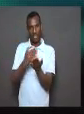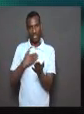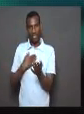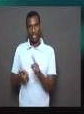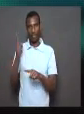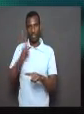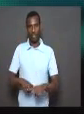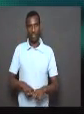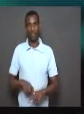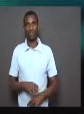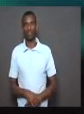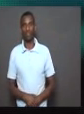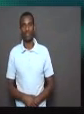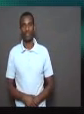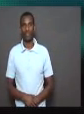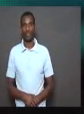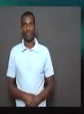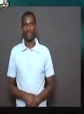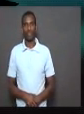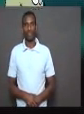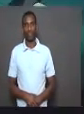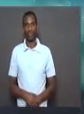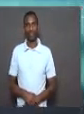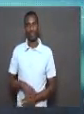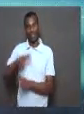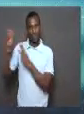Let's get back to our lesson.